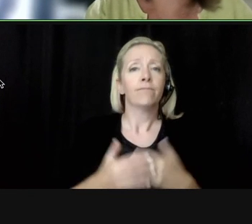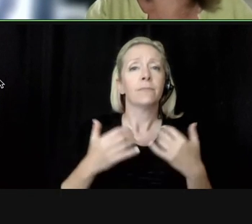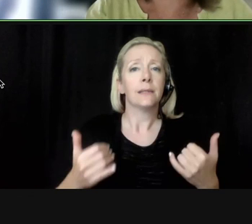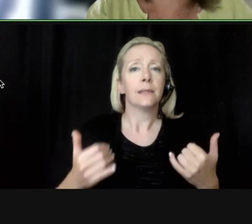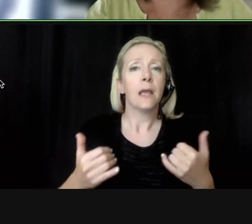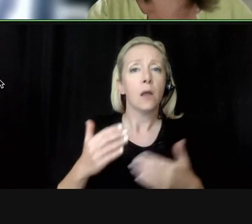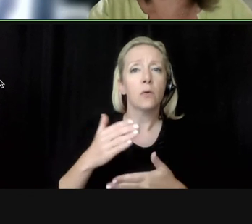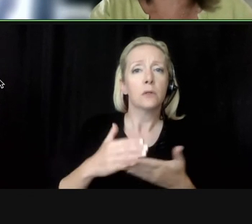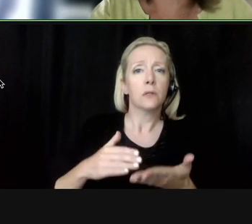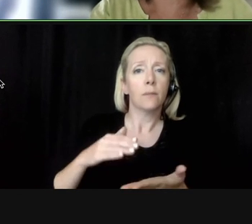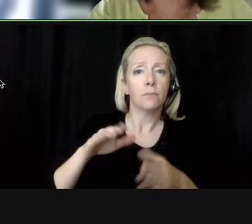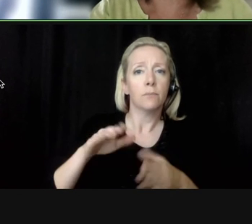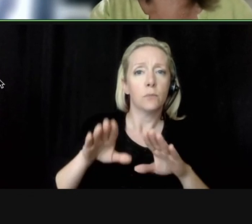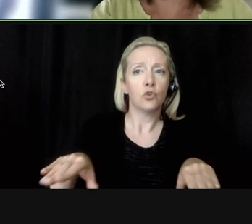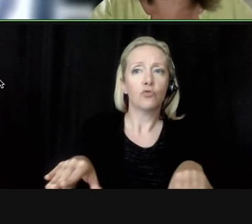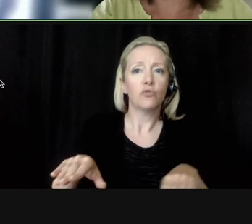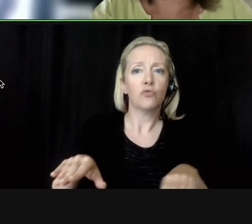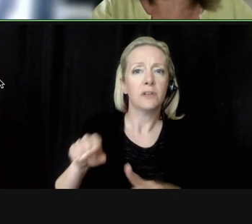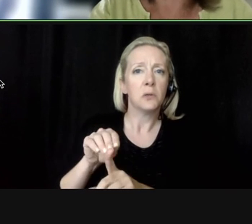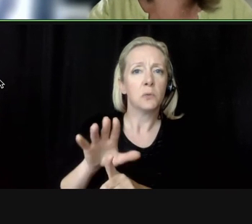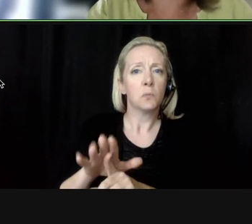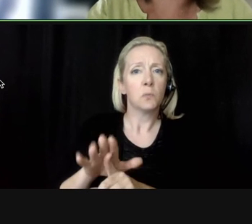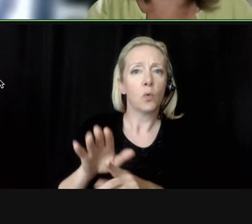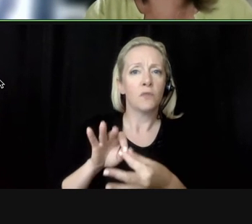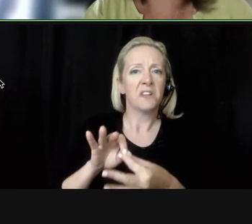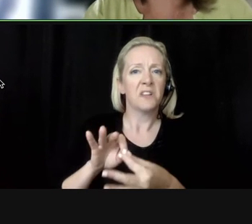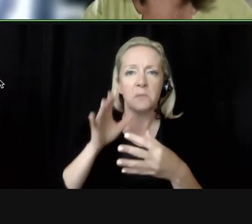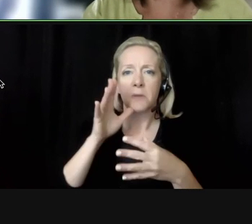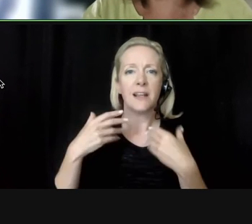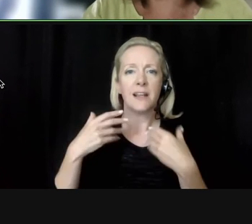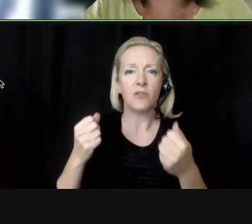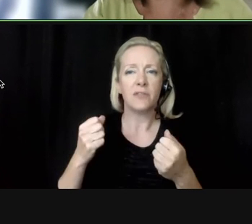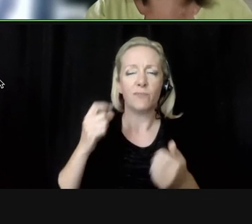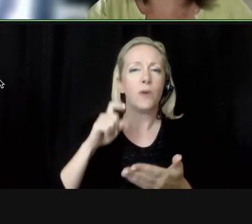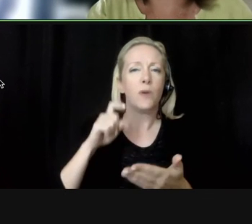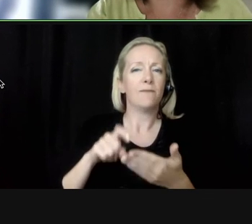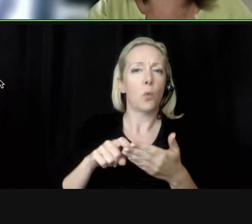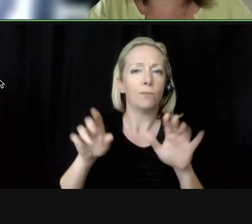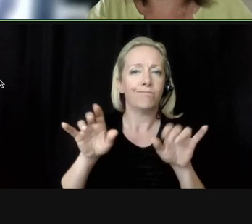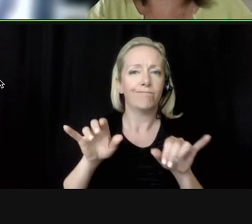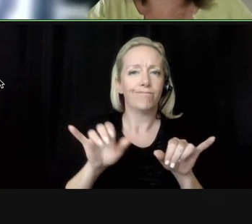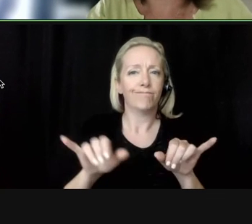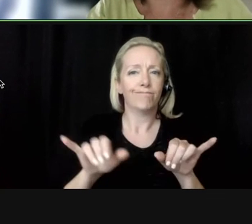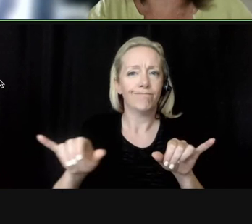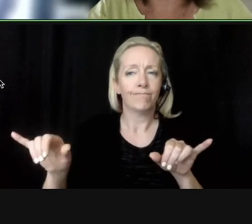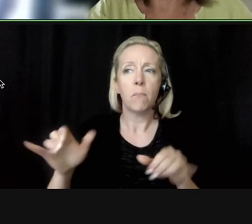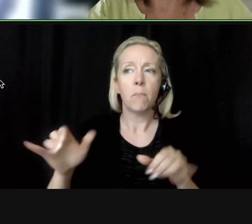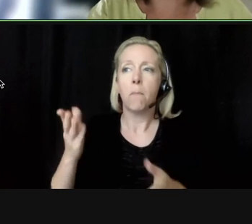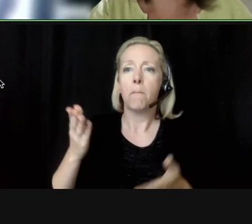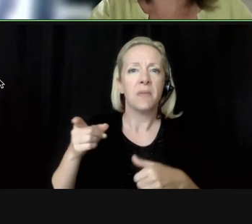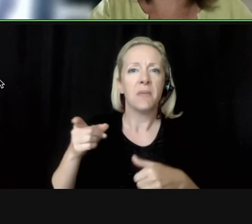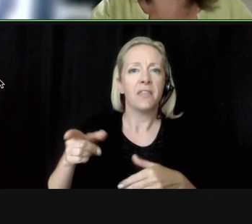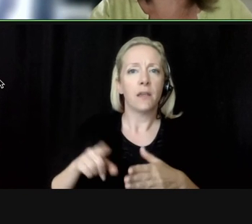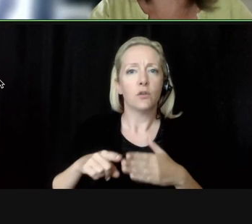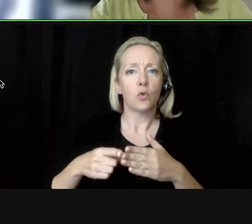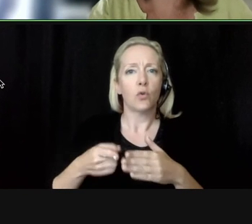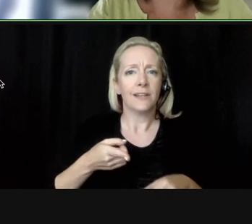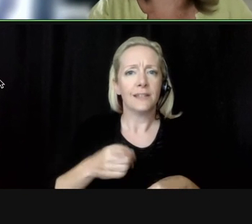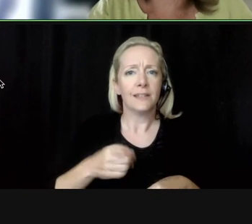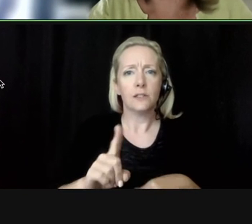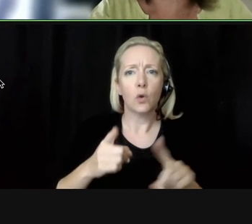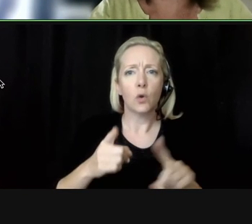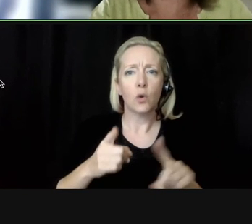been exposed to unhealthy relationships is all of a sudden you might see verbal insults that